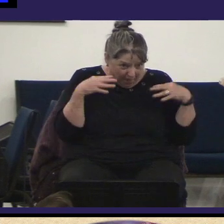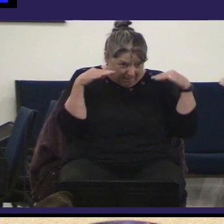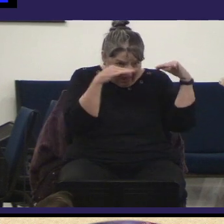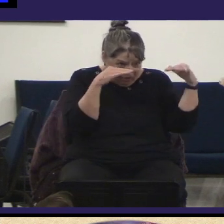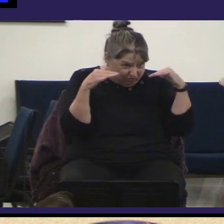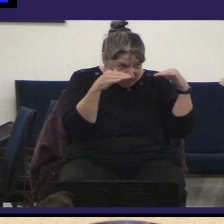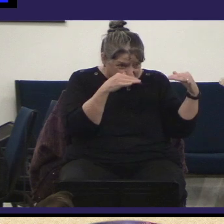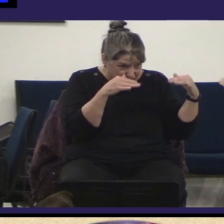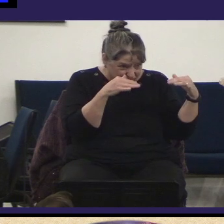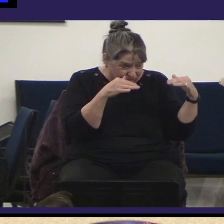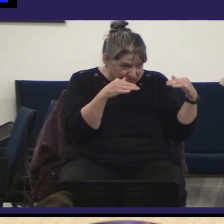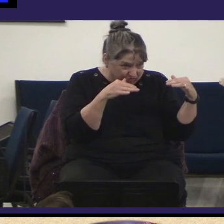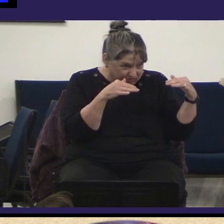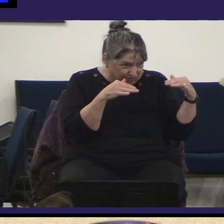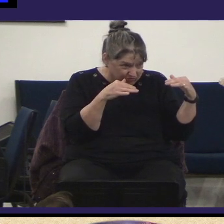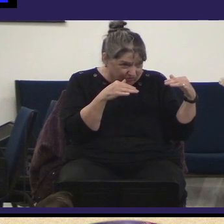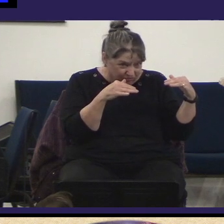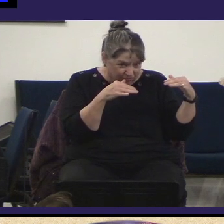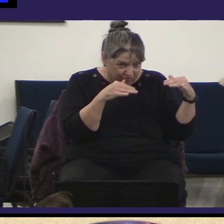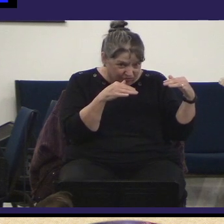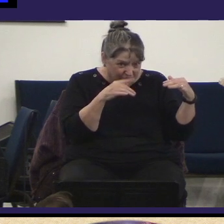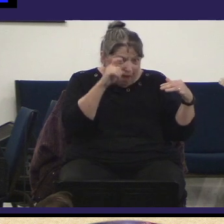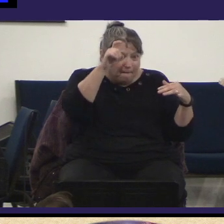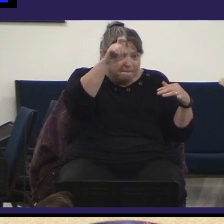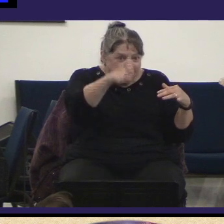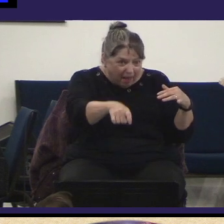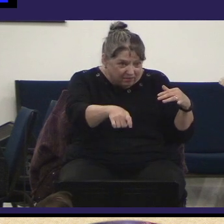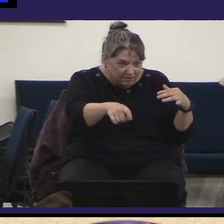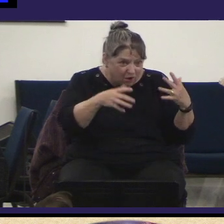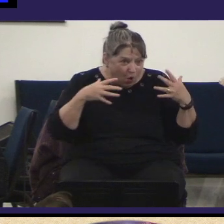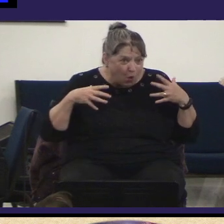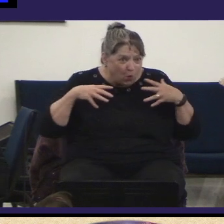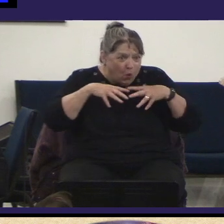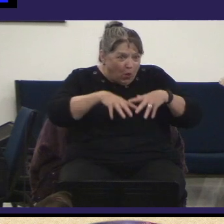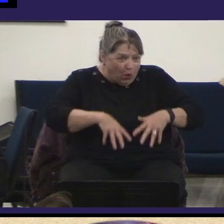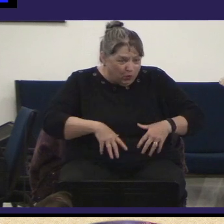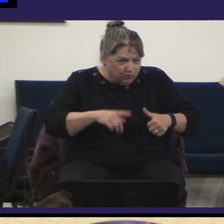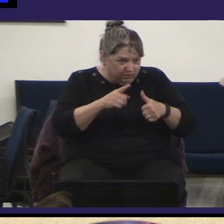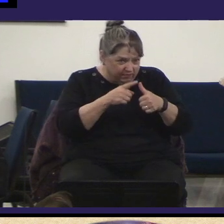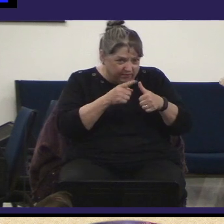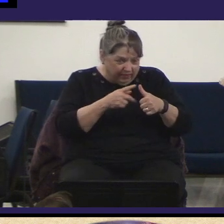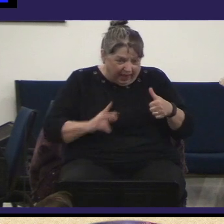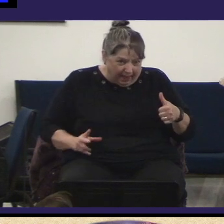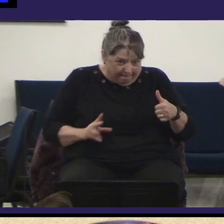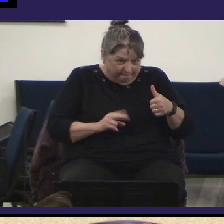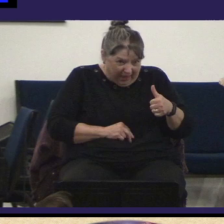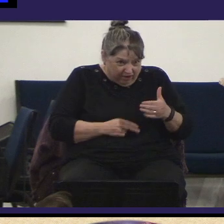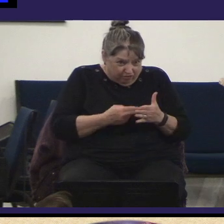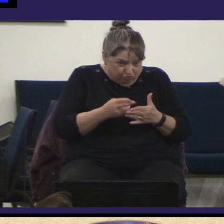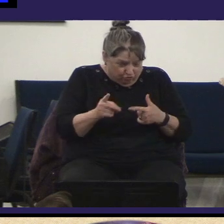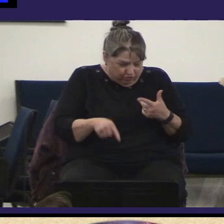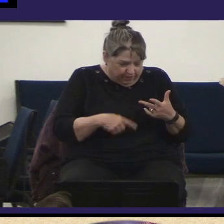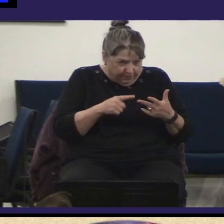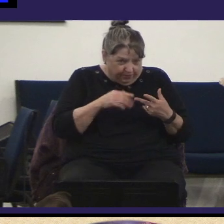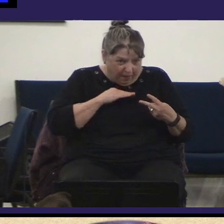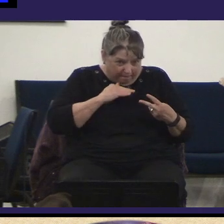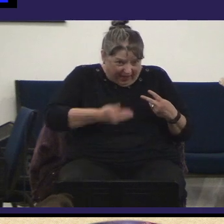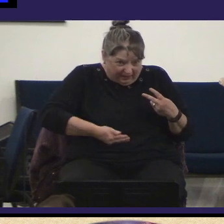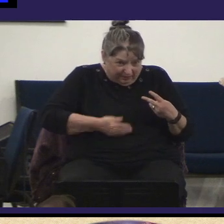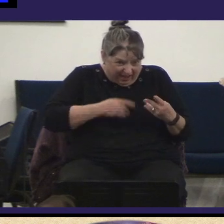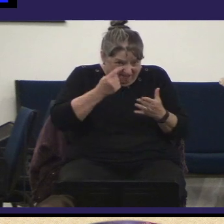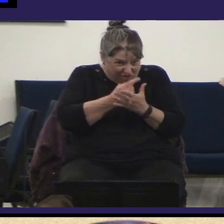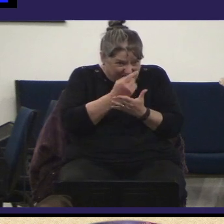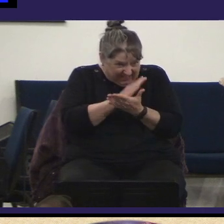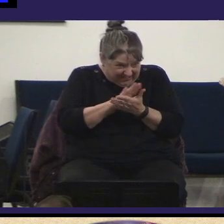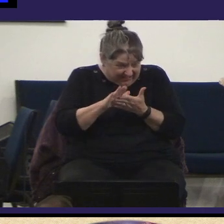we must be clothed with the belt of truth, the breastplate of righteousness, and